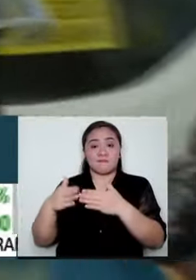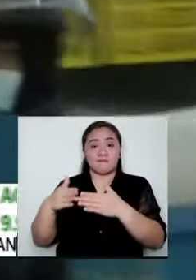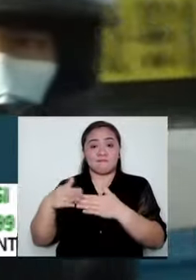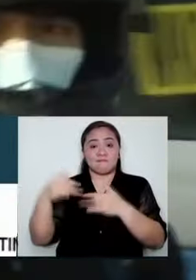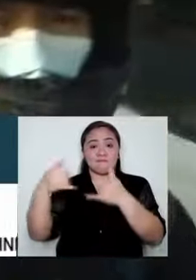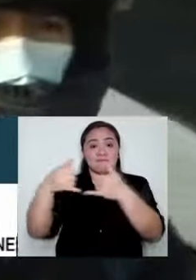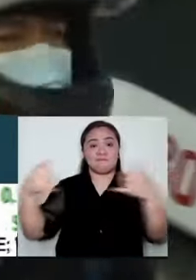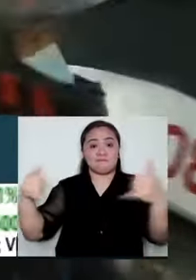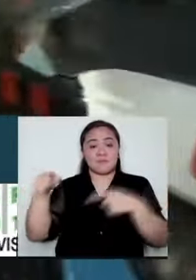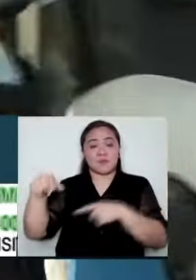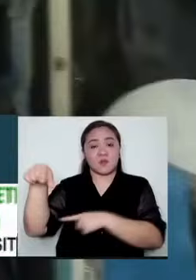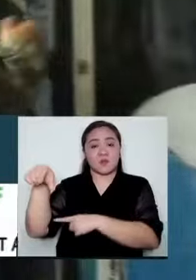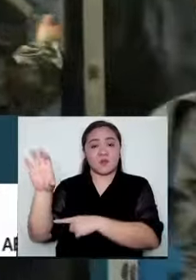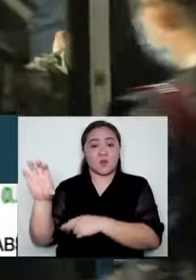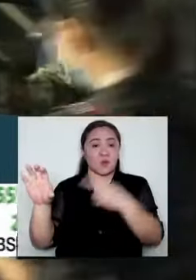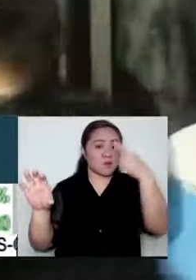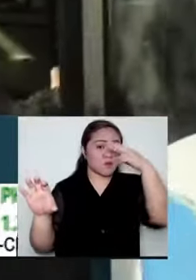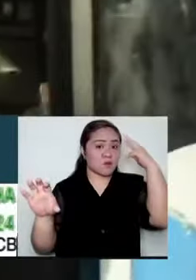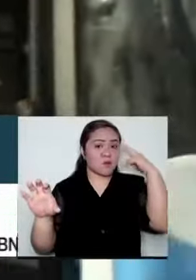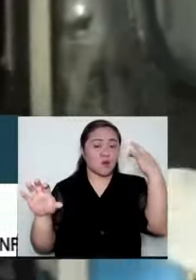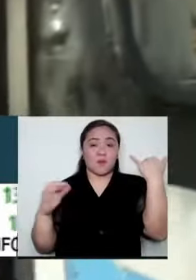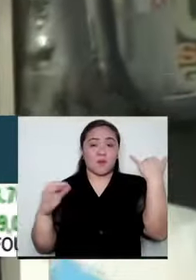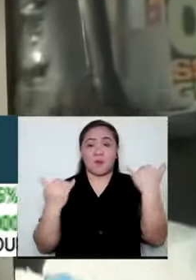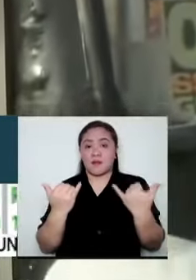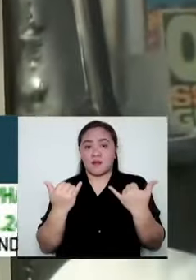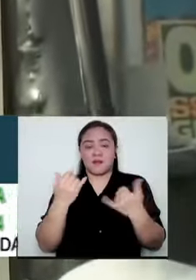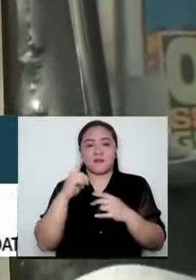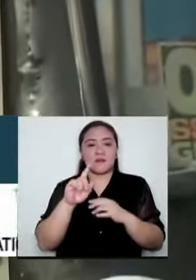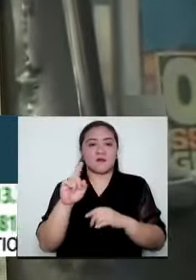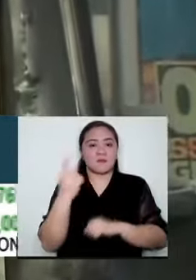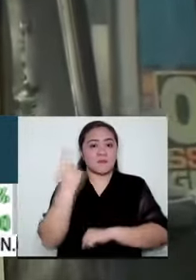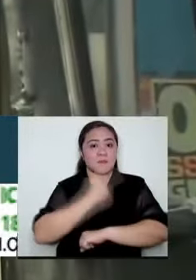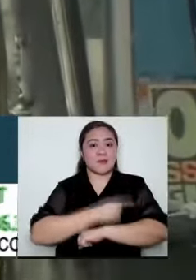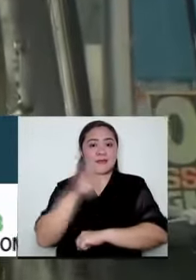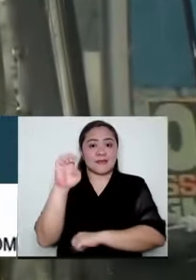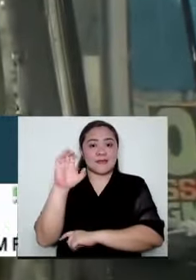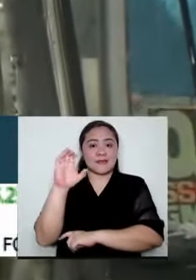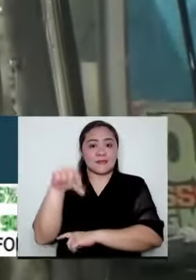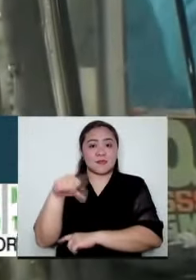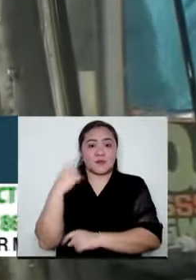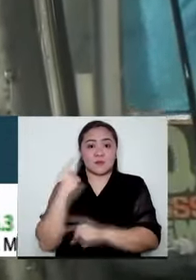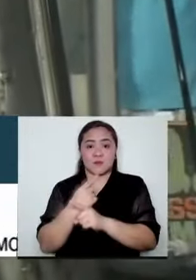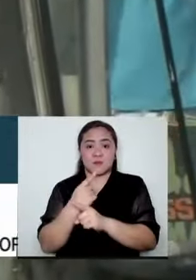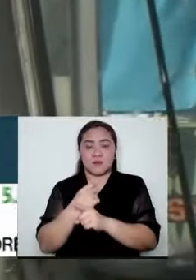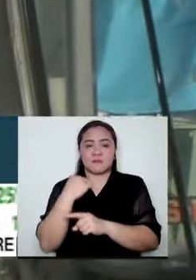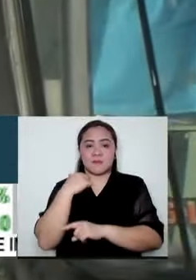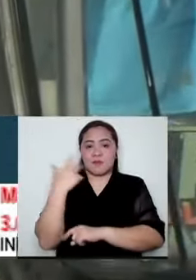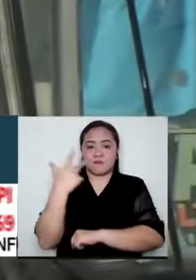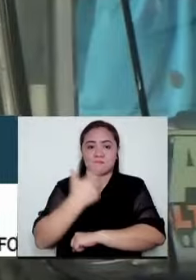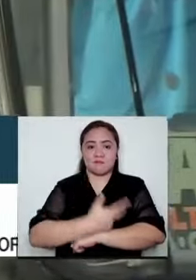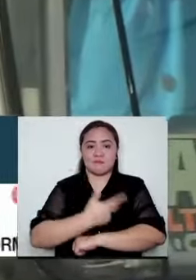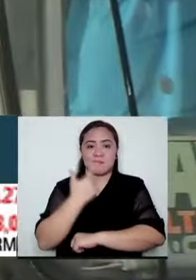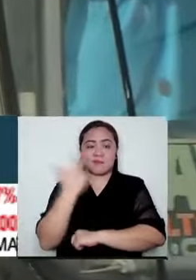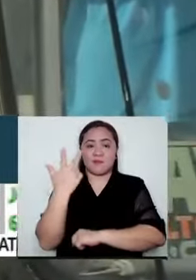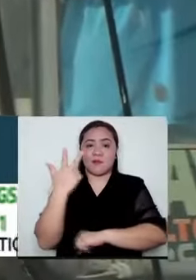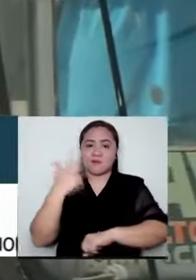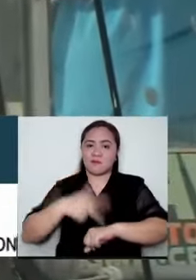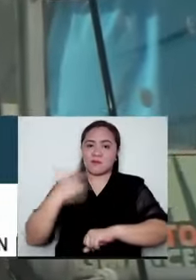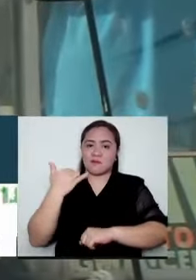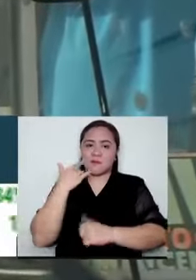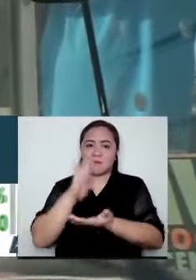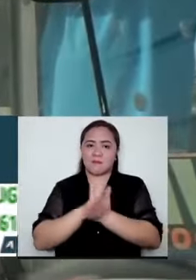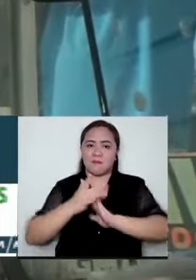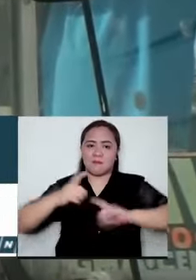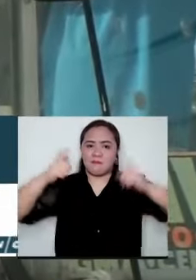today is the first day of the enhanced community quarantine, also the third time of Metro Manila to be under the strictest